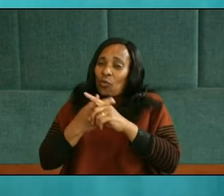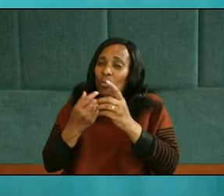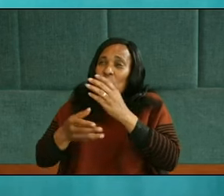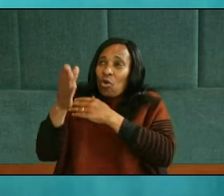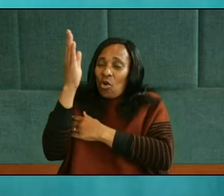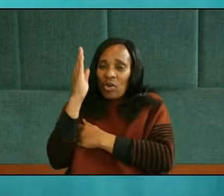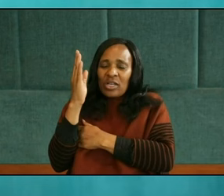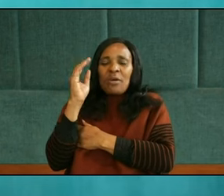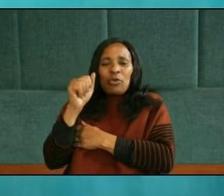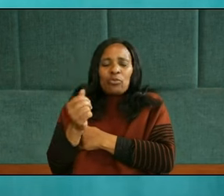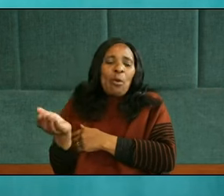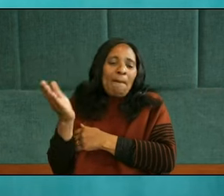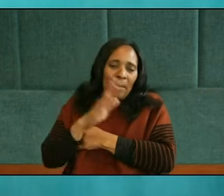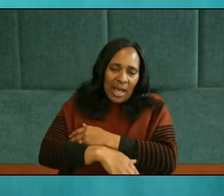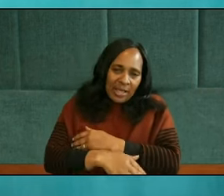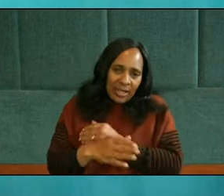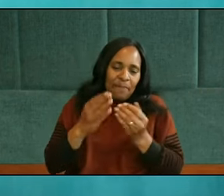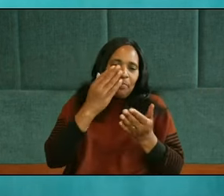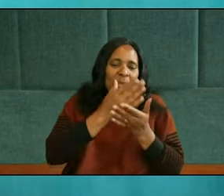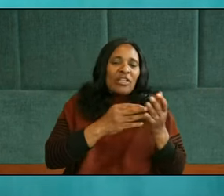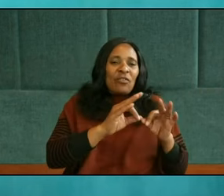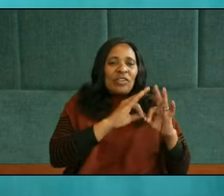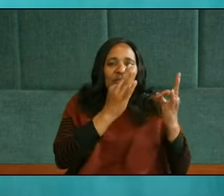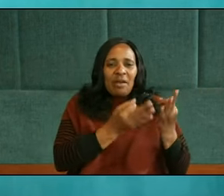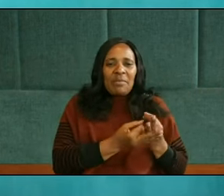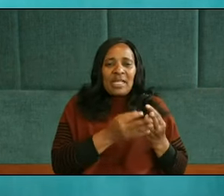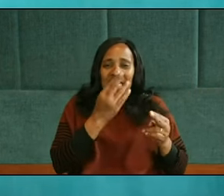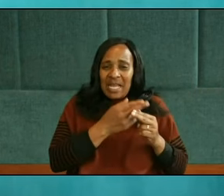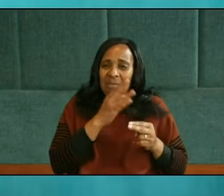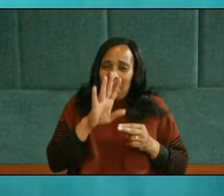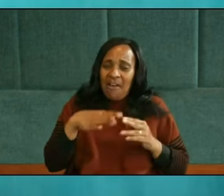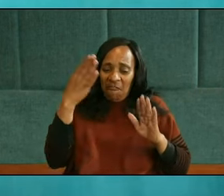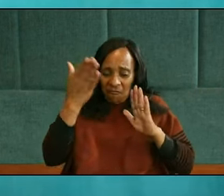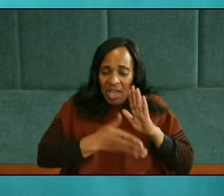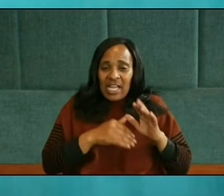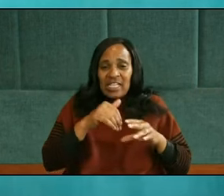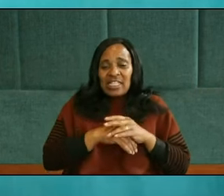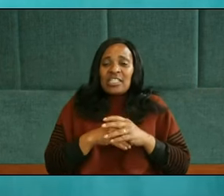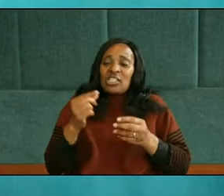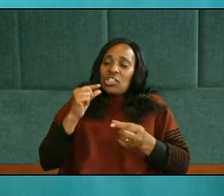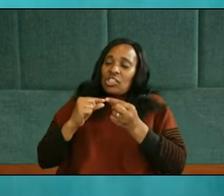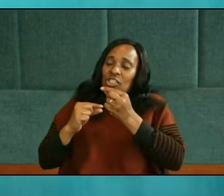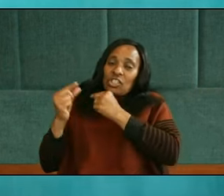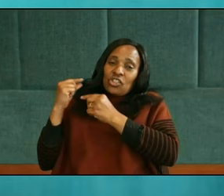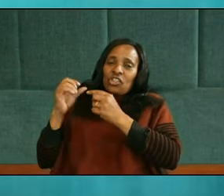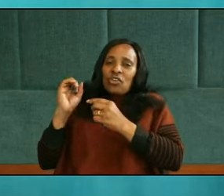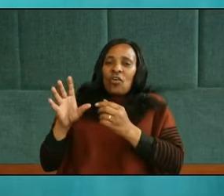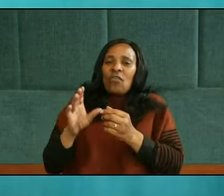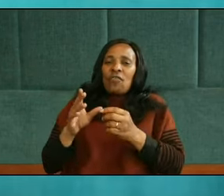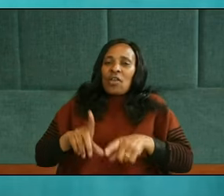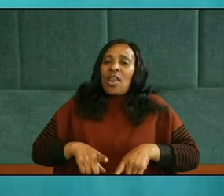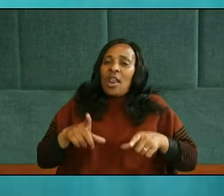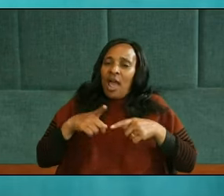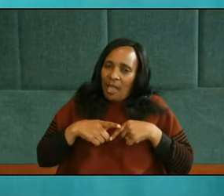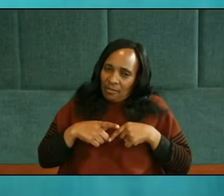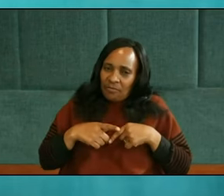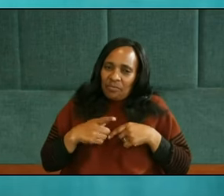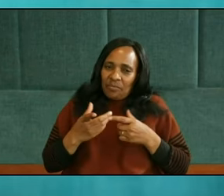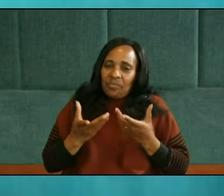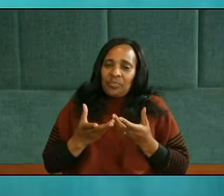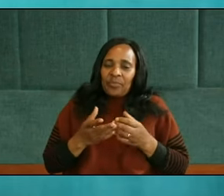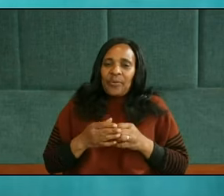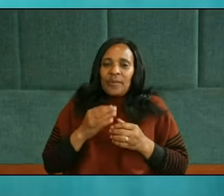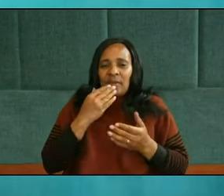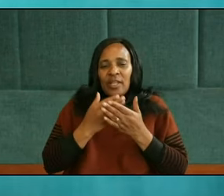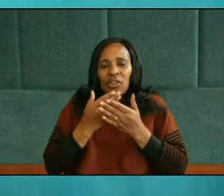and be a part of his family. And her name is recorded in the genealogy of Christ. That gives people a lot of hope.